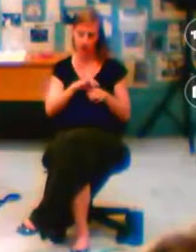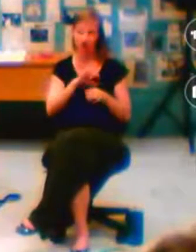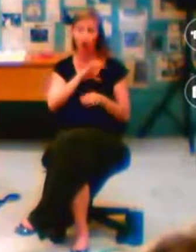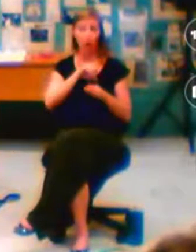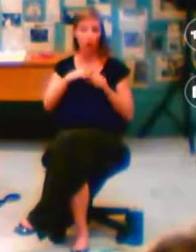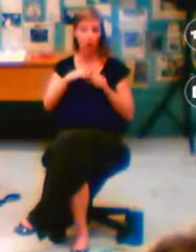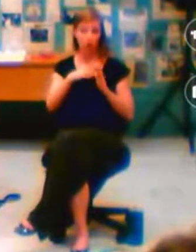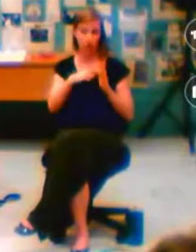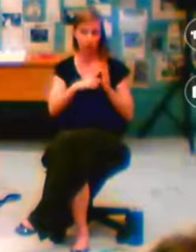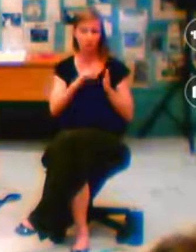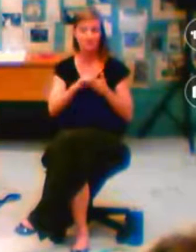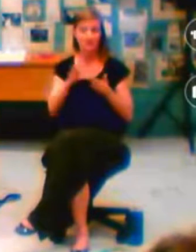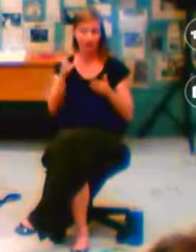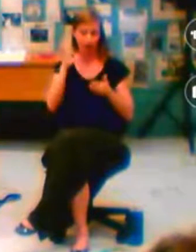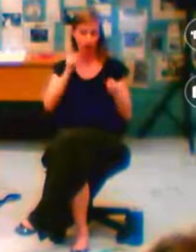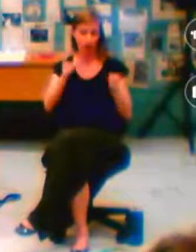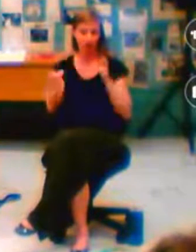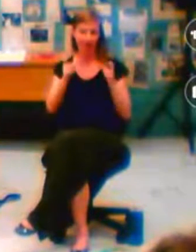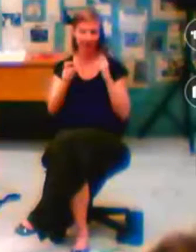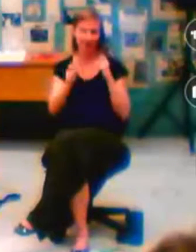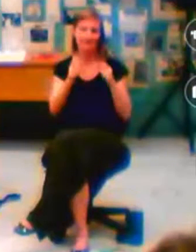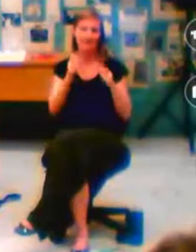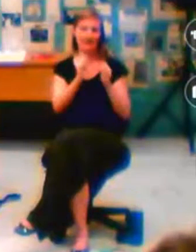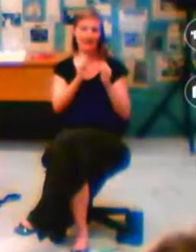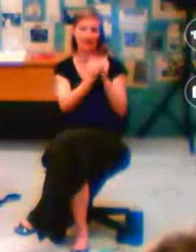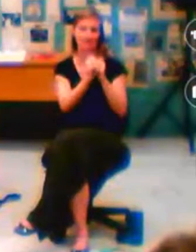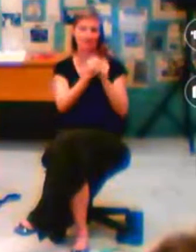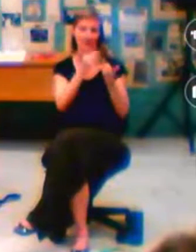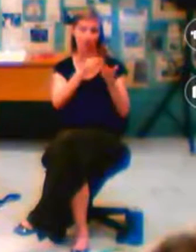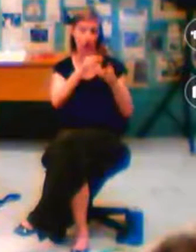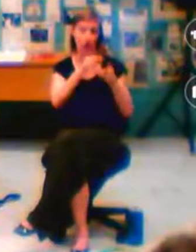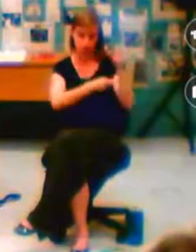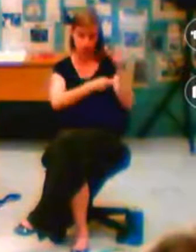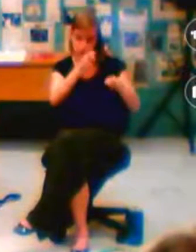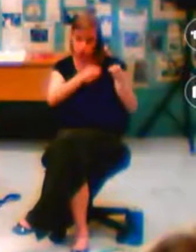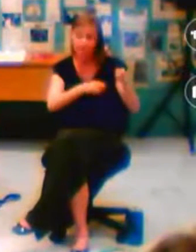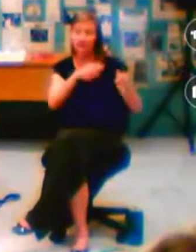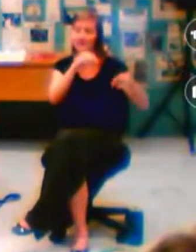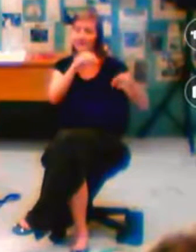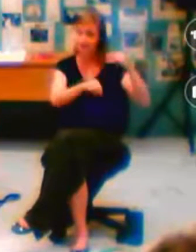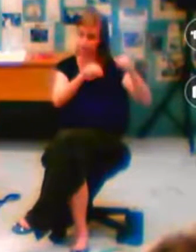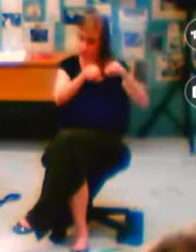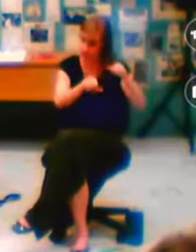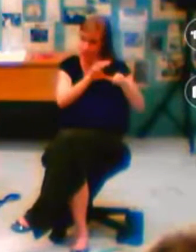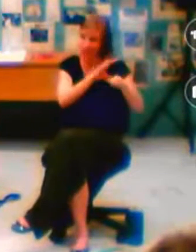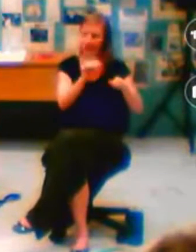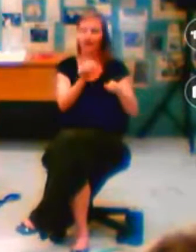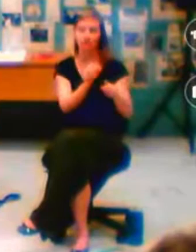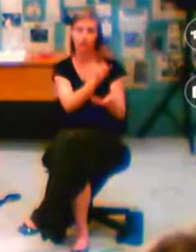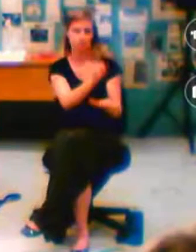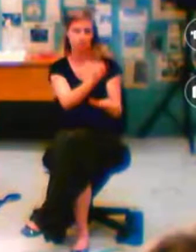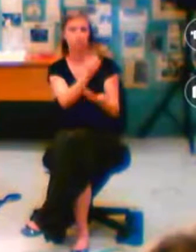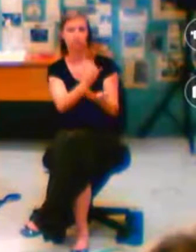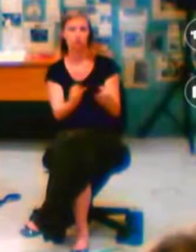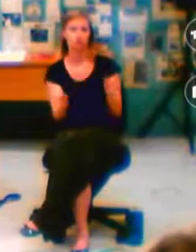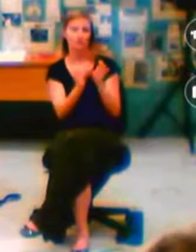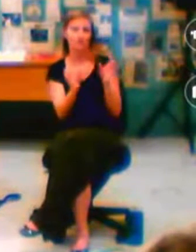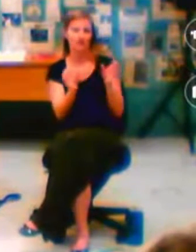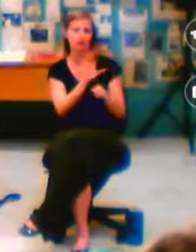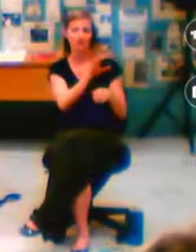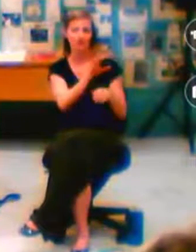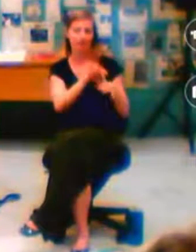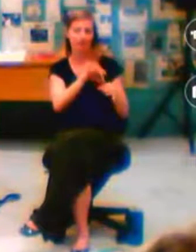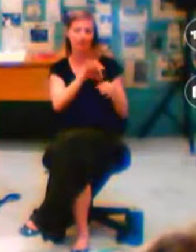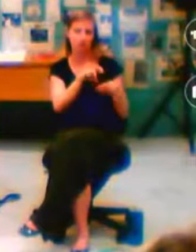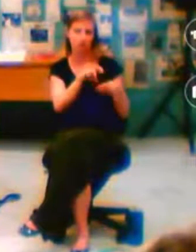board promulgate rules governing the selection of trustees and the conduct of elections. And this is what I wanted to read, including rules